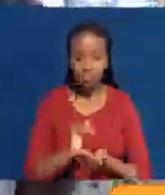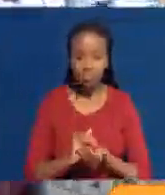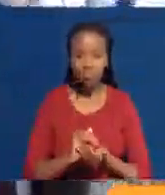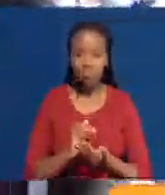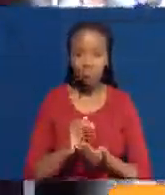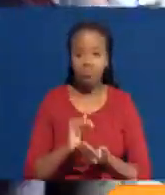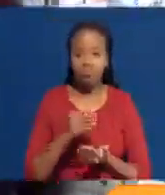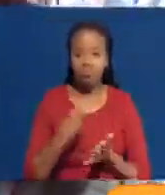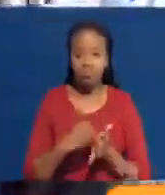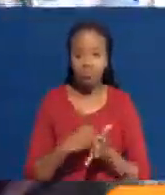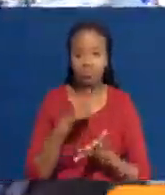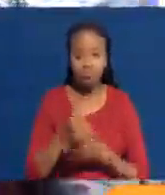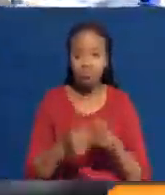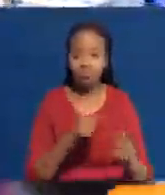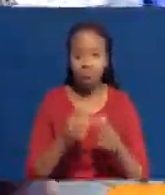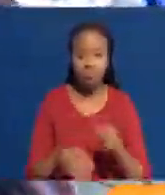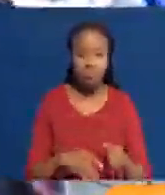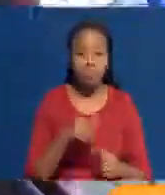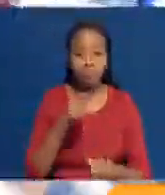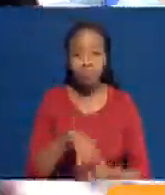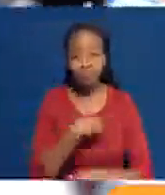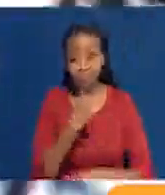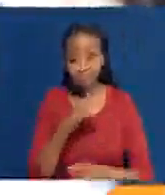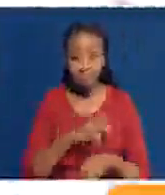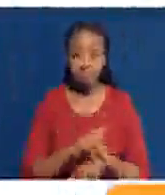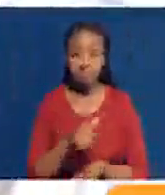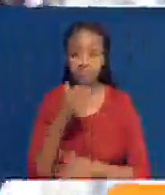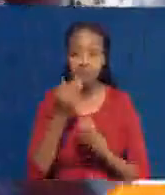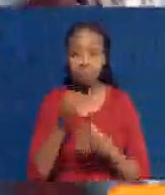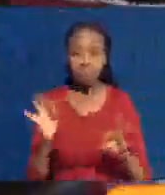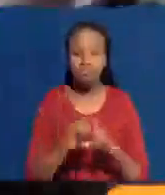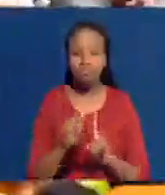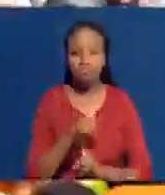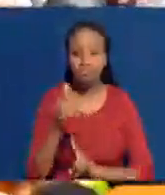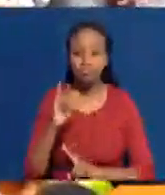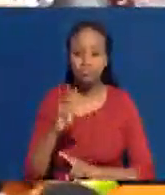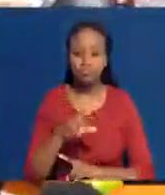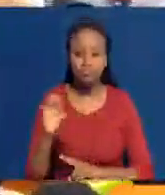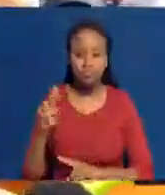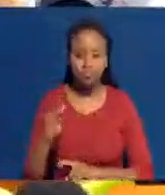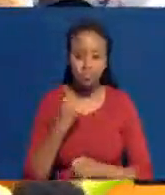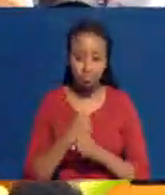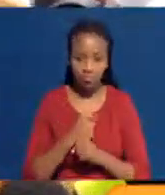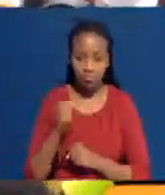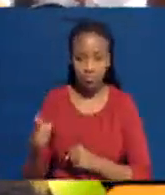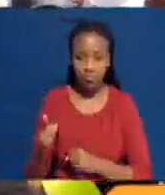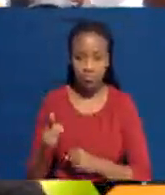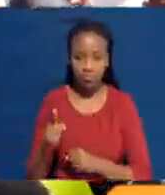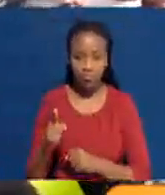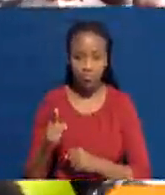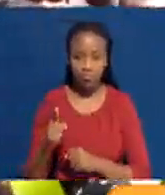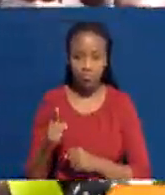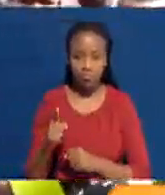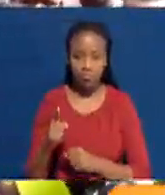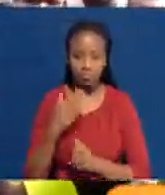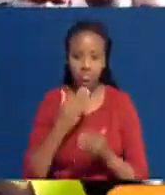by virtue of buy one, get one free deals. Irene Wavinya of Musyi FM's Drive One thanked fans